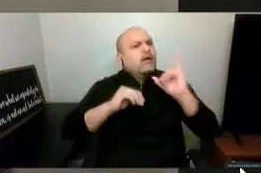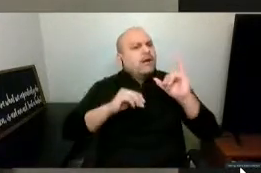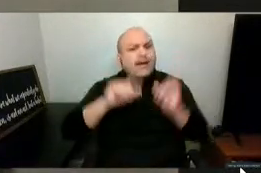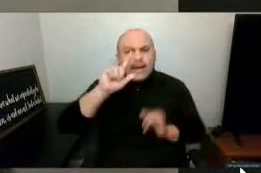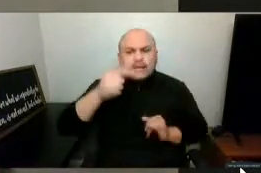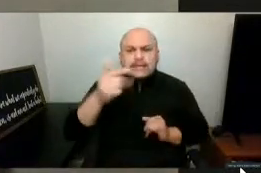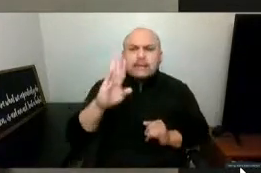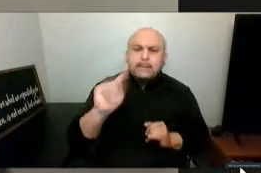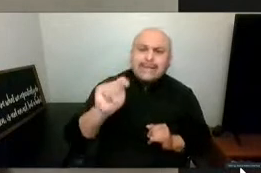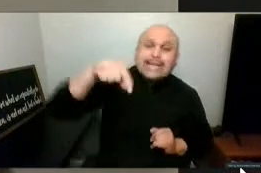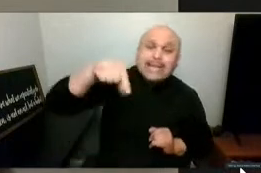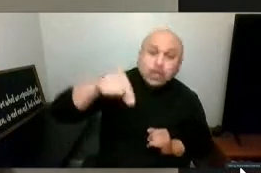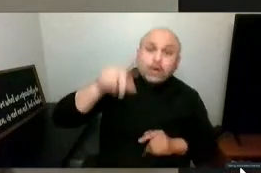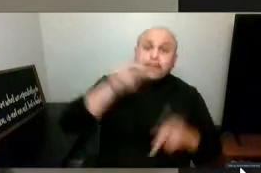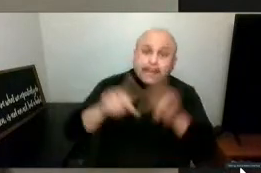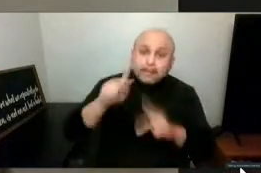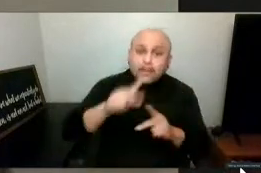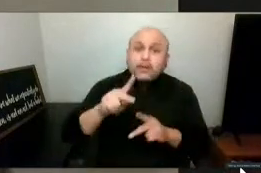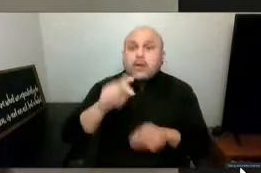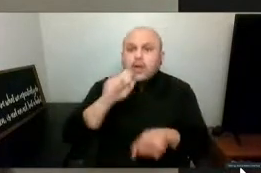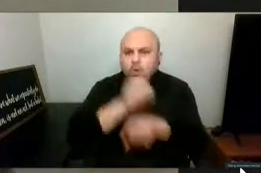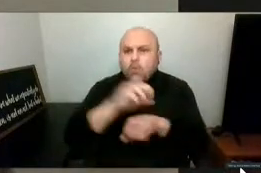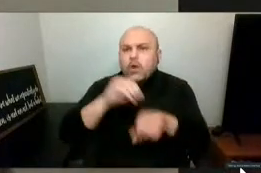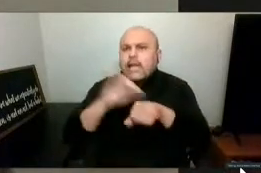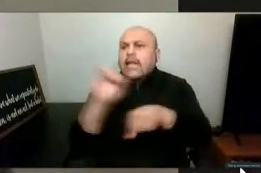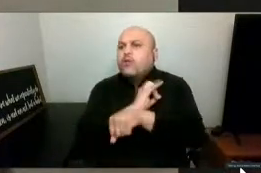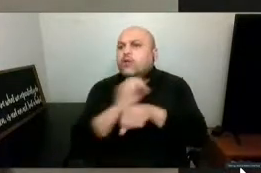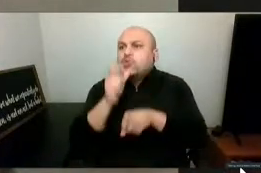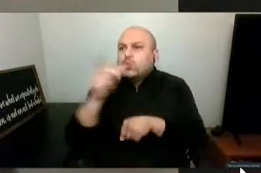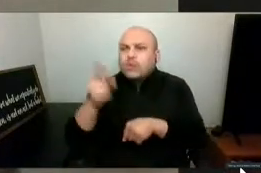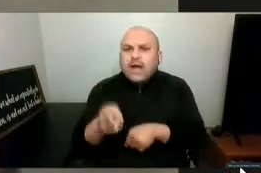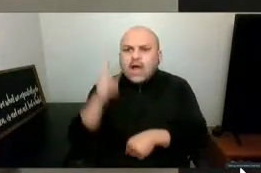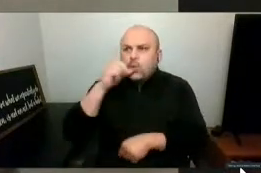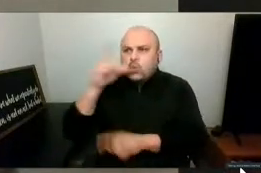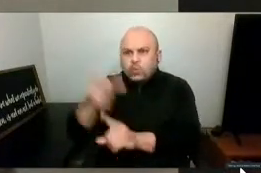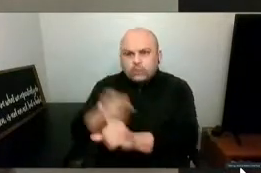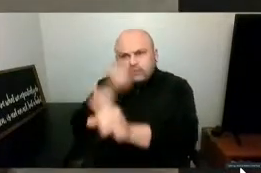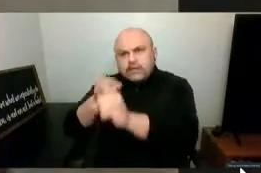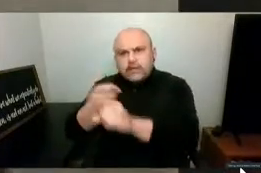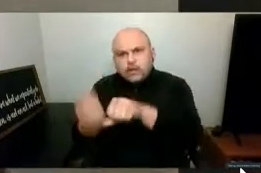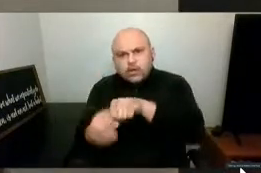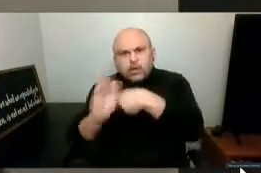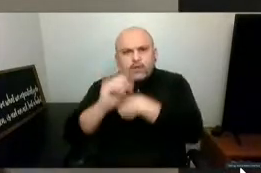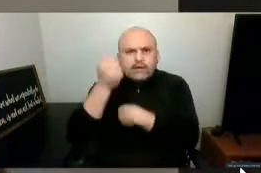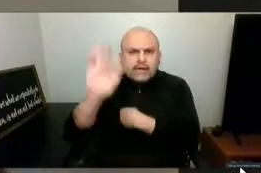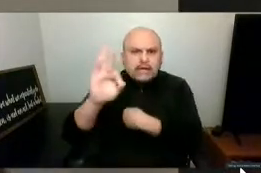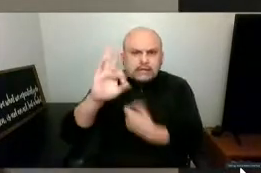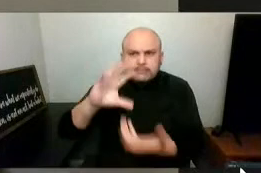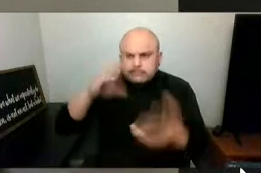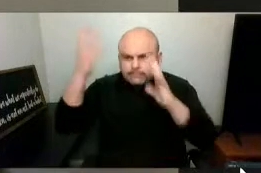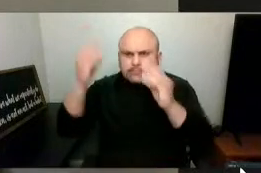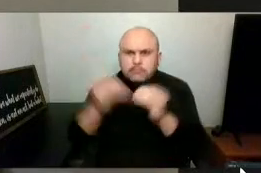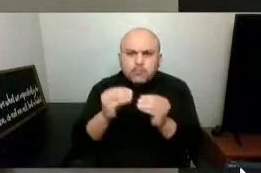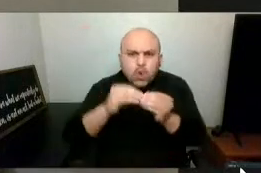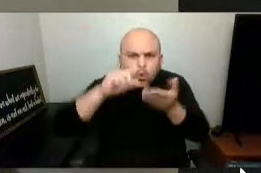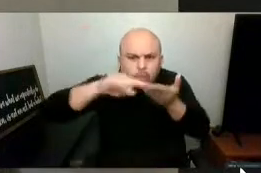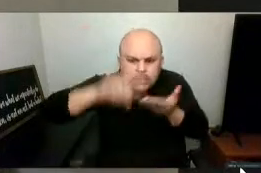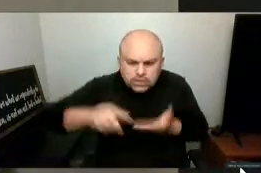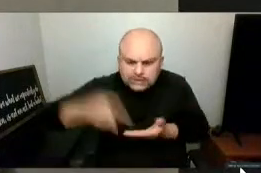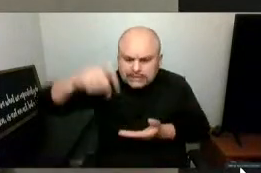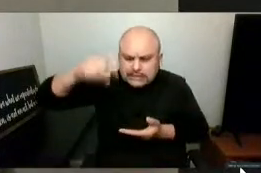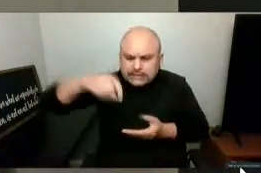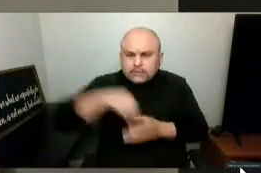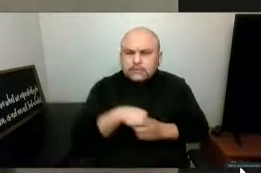people work in industries that were highly affected by the COVID-19 crisis. Much more research is needed here. Of